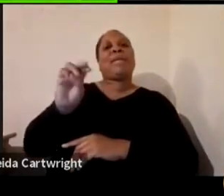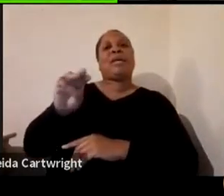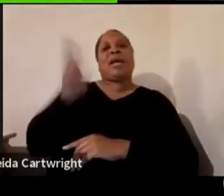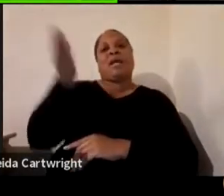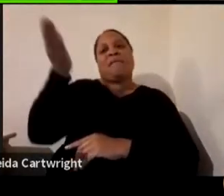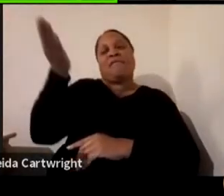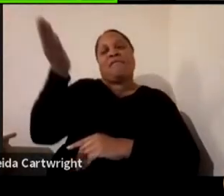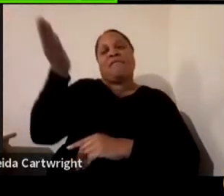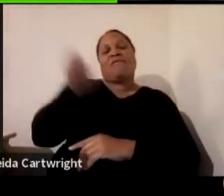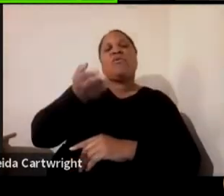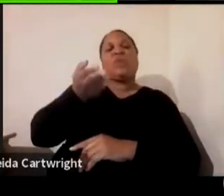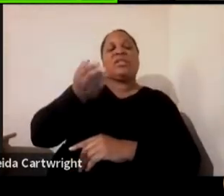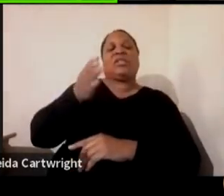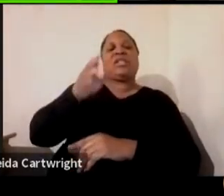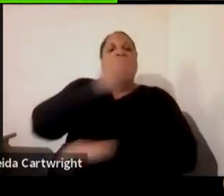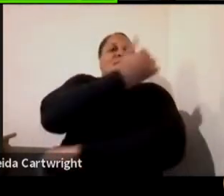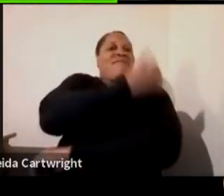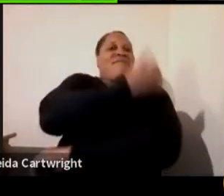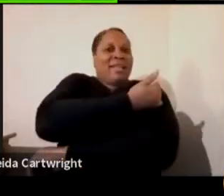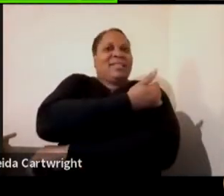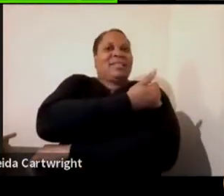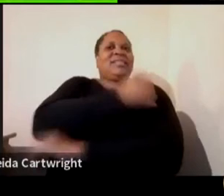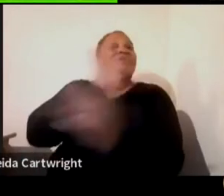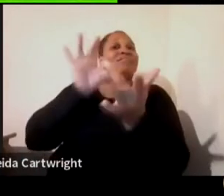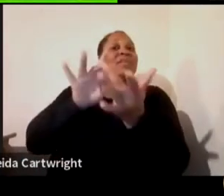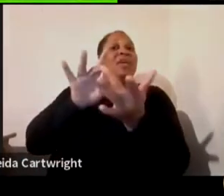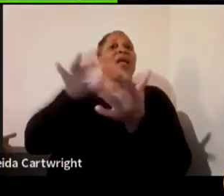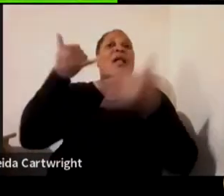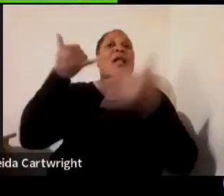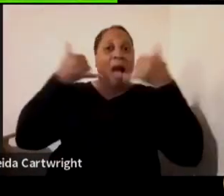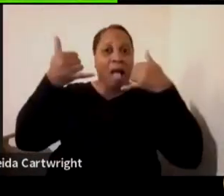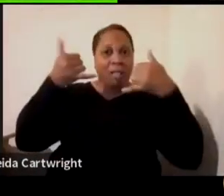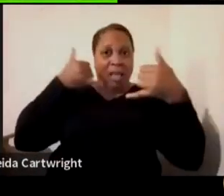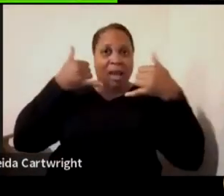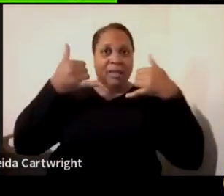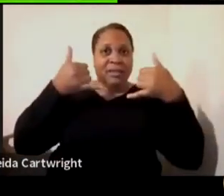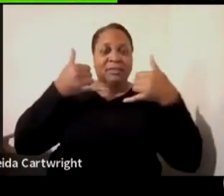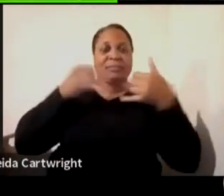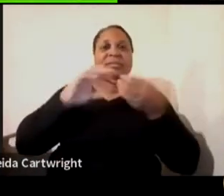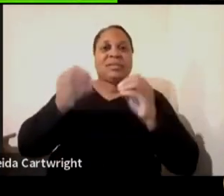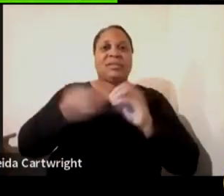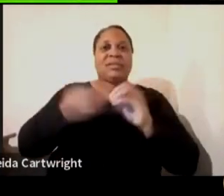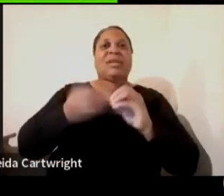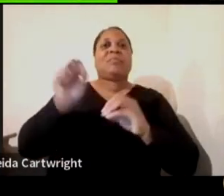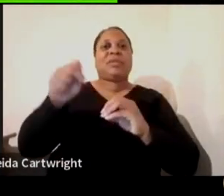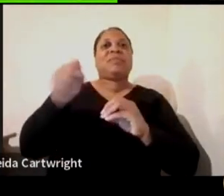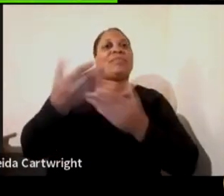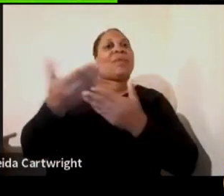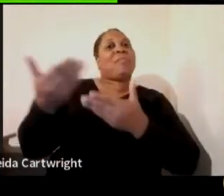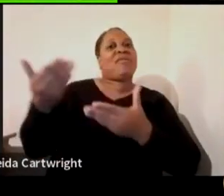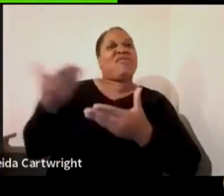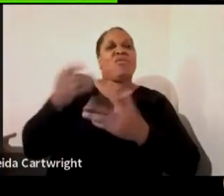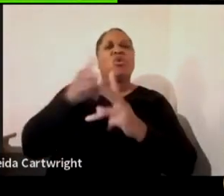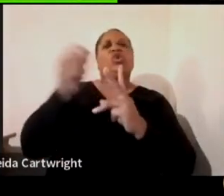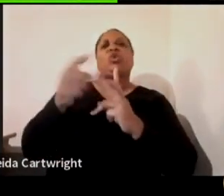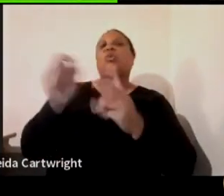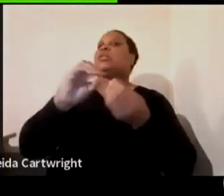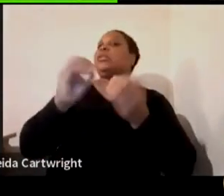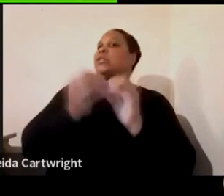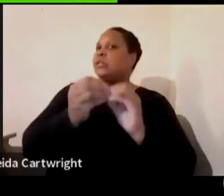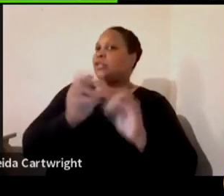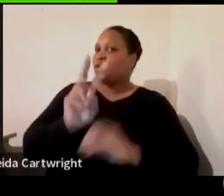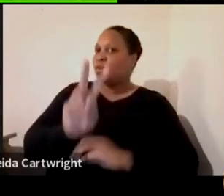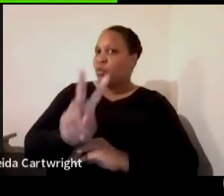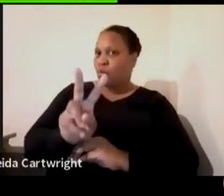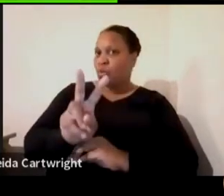gov.bm/vaccines. Of course, they can call the helpline with the number that you provided before and choose option two, where